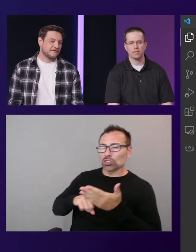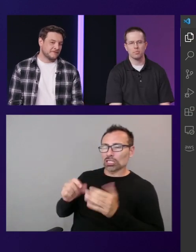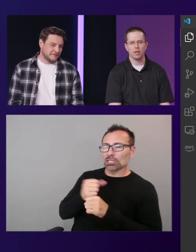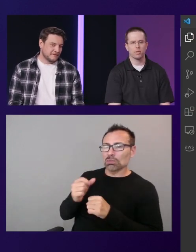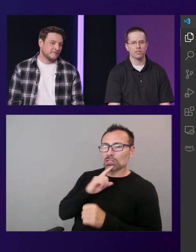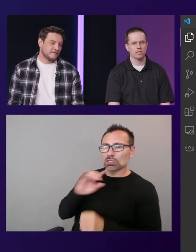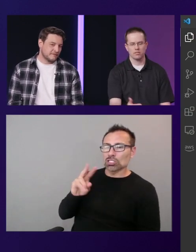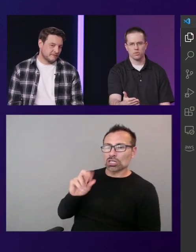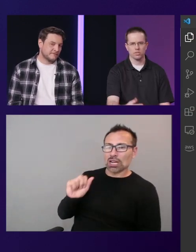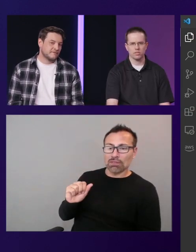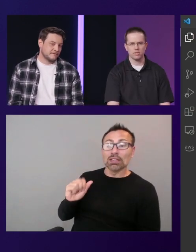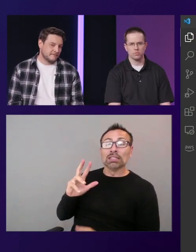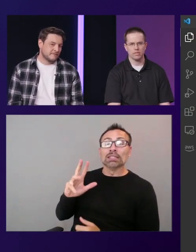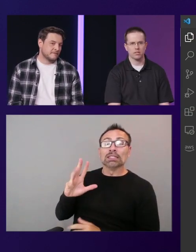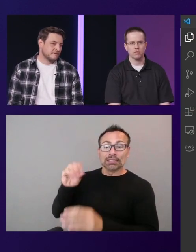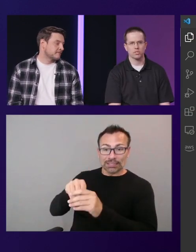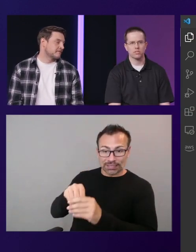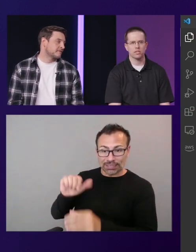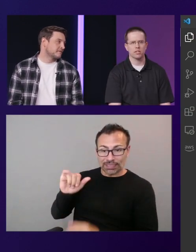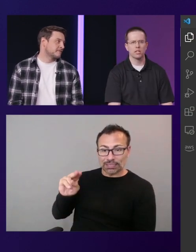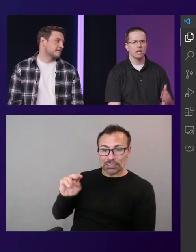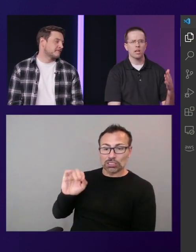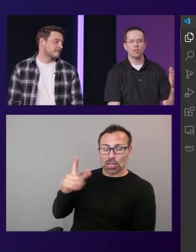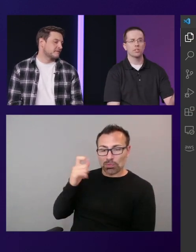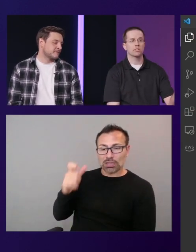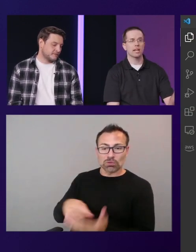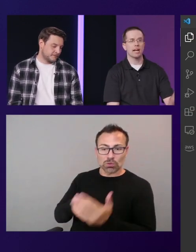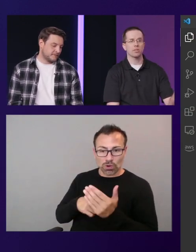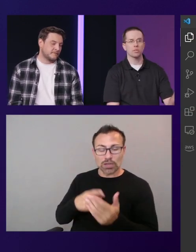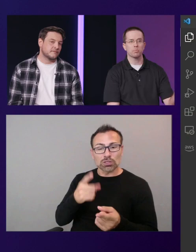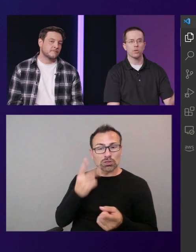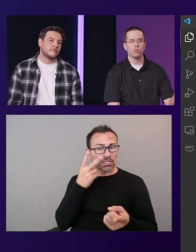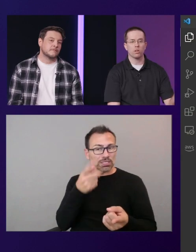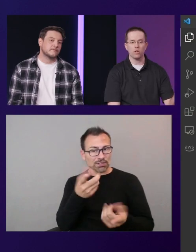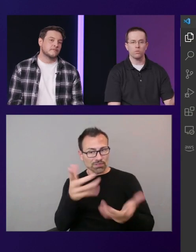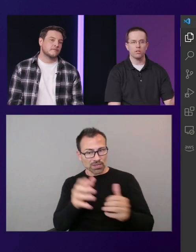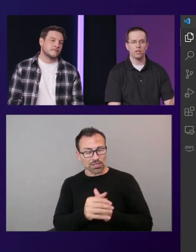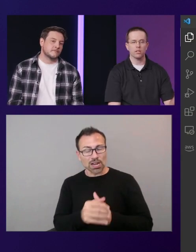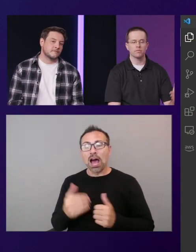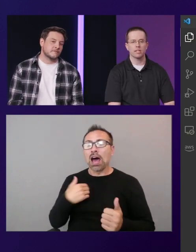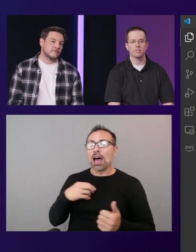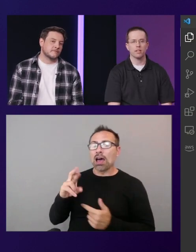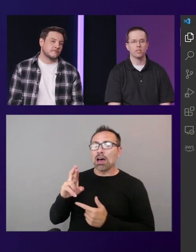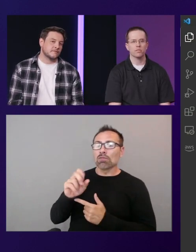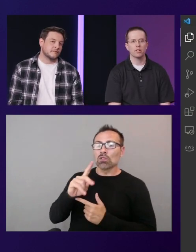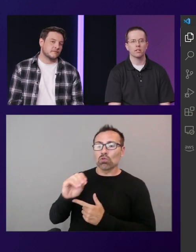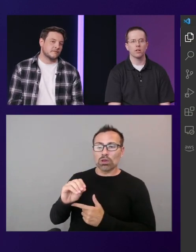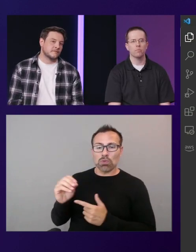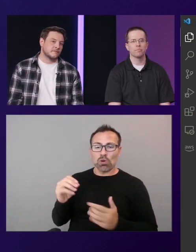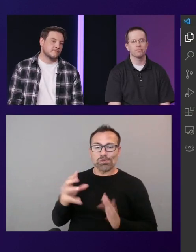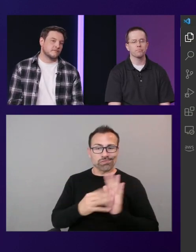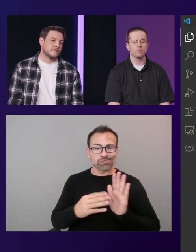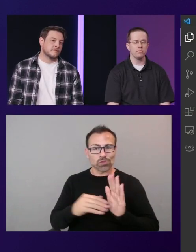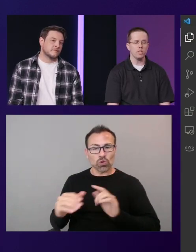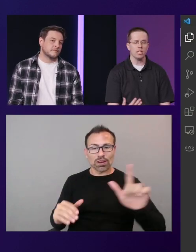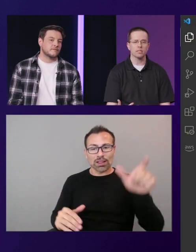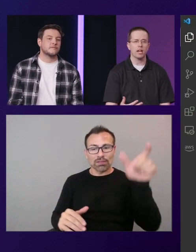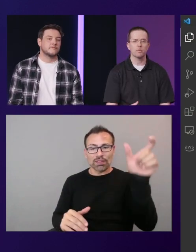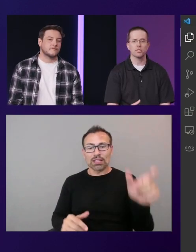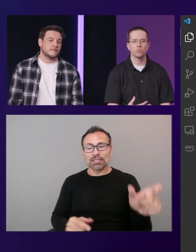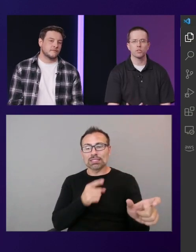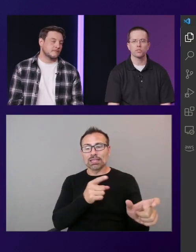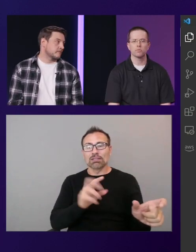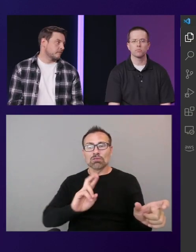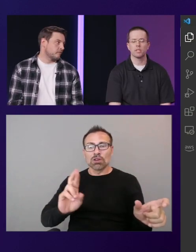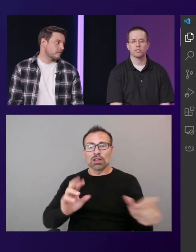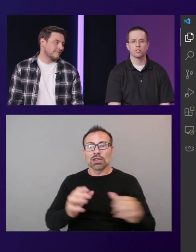this Java API project, and of course it did, so we've got the versions there. You can see I got the repo cloned on the left-hand side there, ready to go. And as Kyle